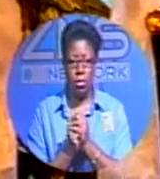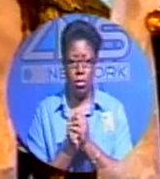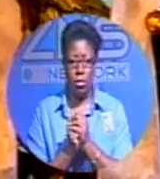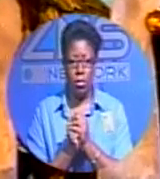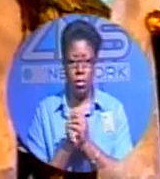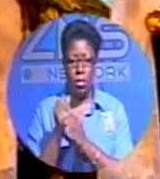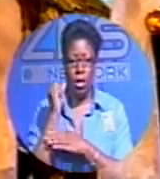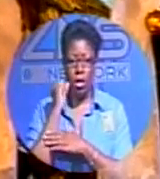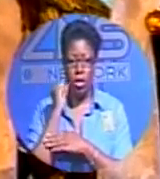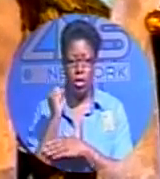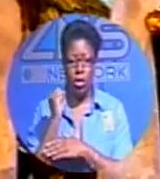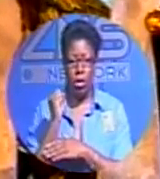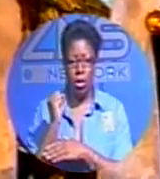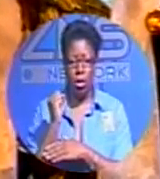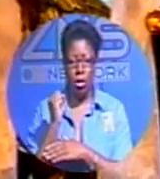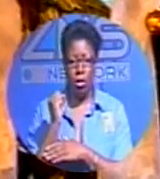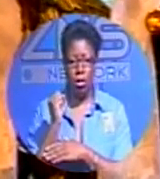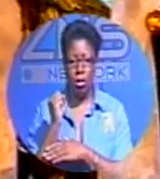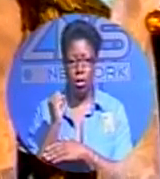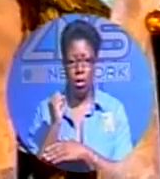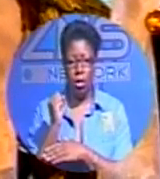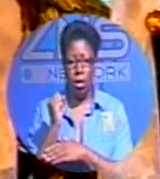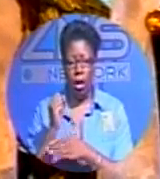She bought the house next to us.